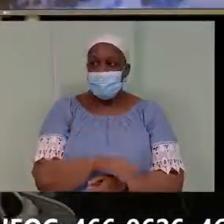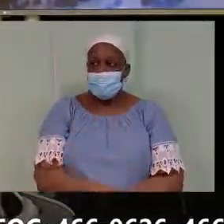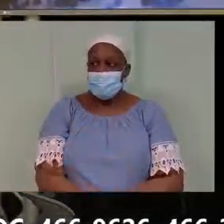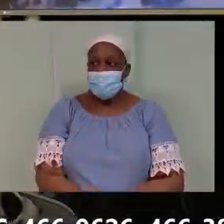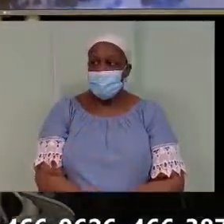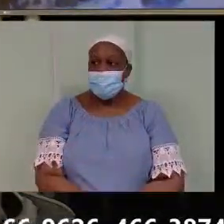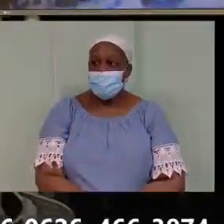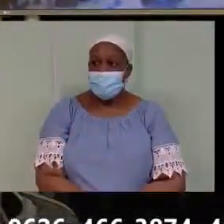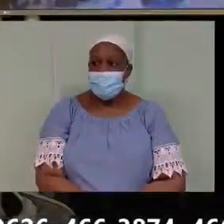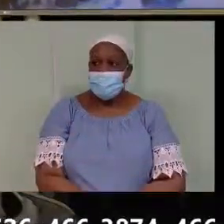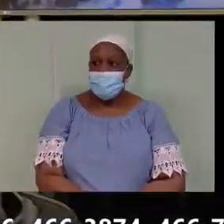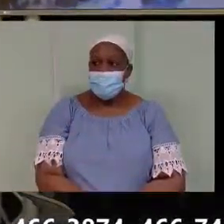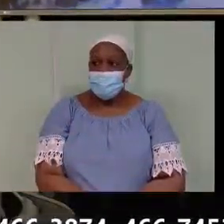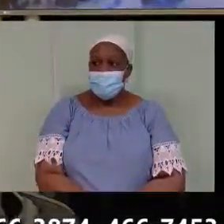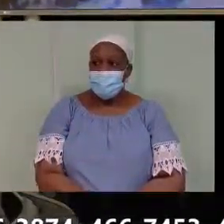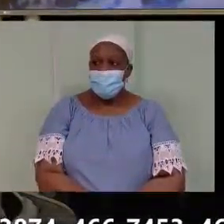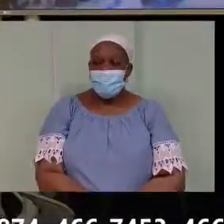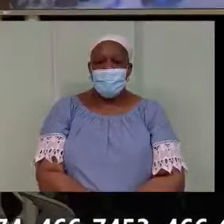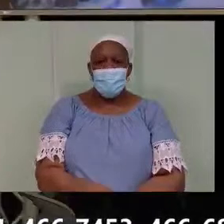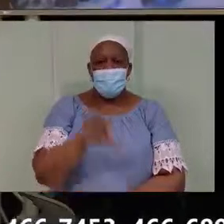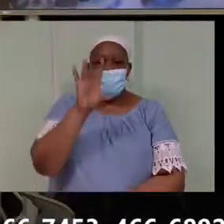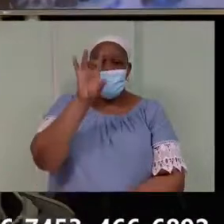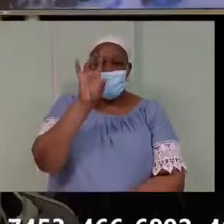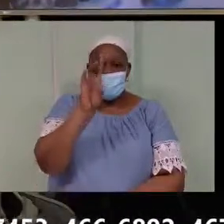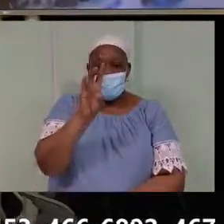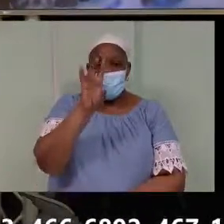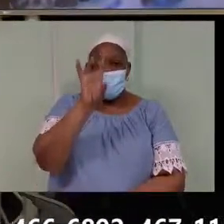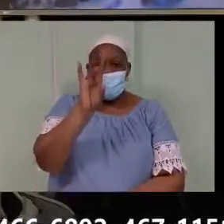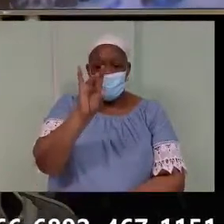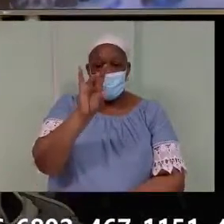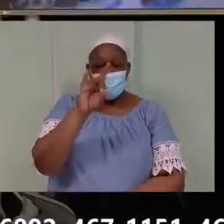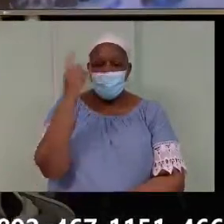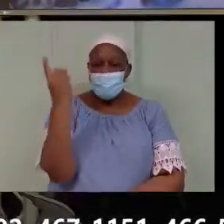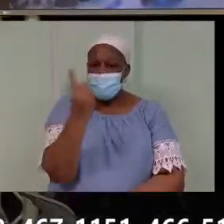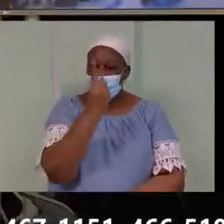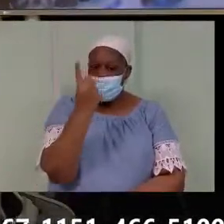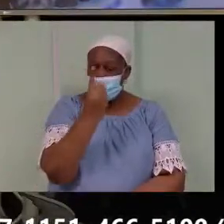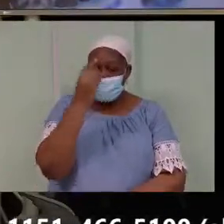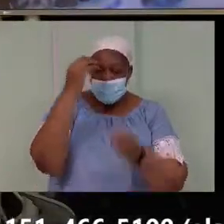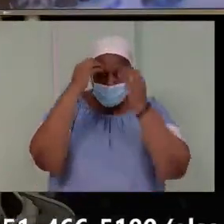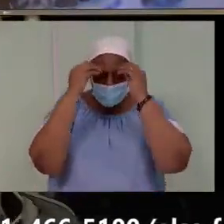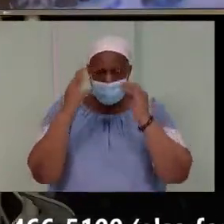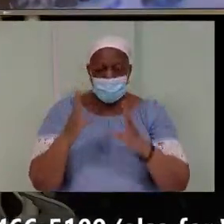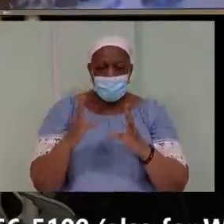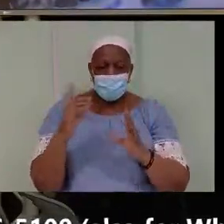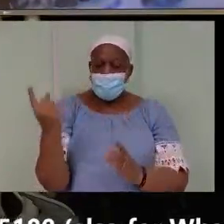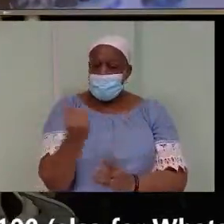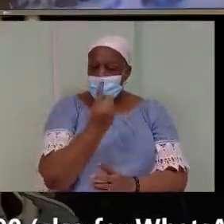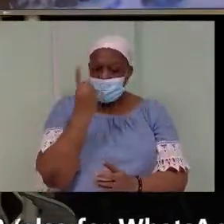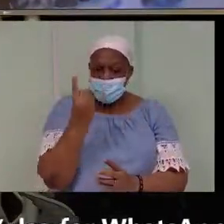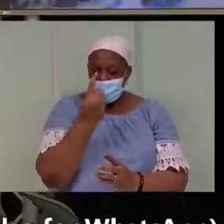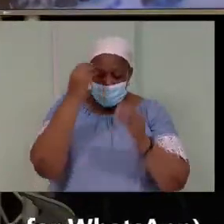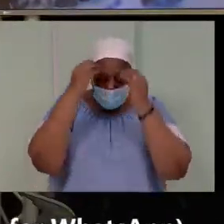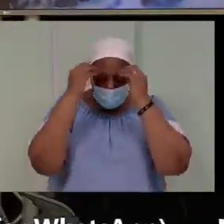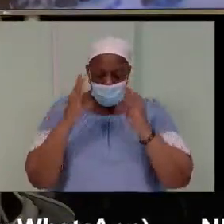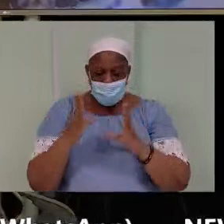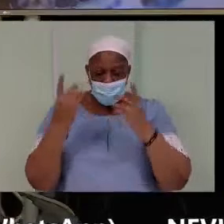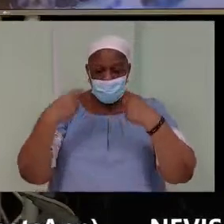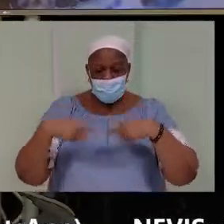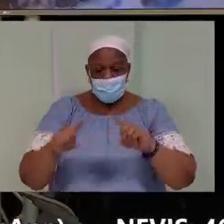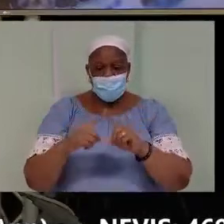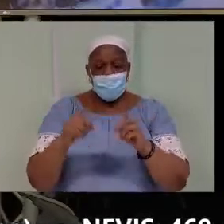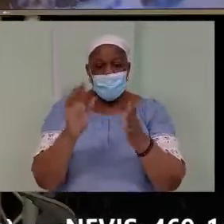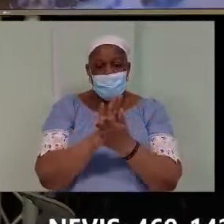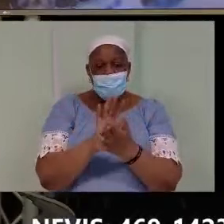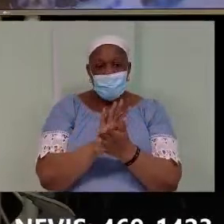Thank you, Mr. Williams. Now, the 7th and 8th are teachers reporting, only teachers reporting on the